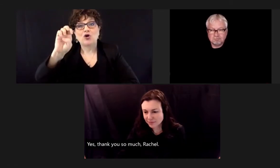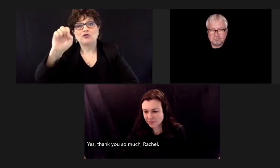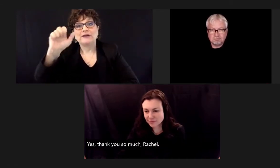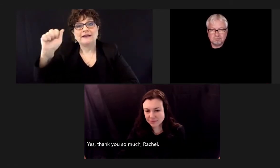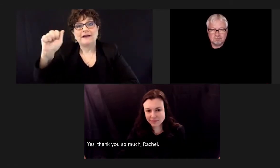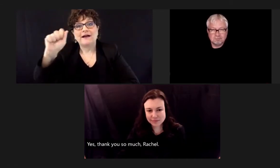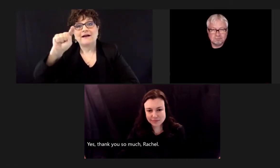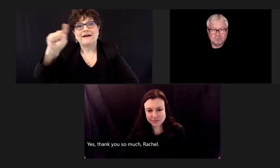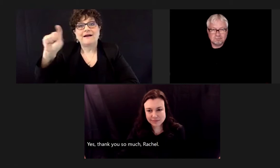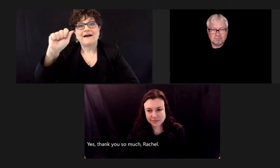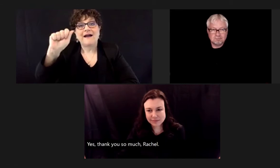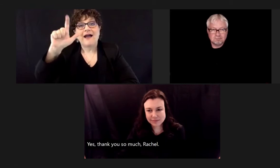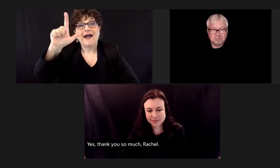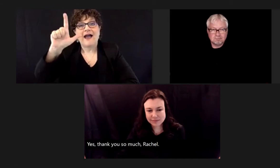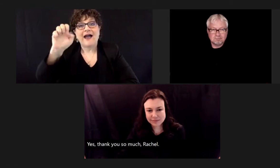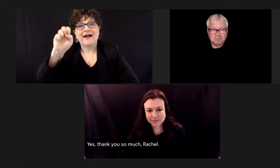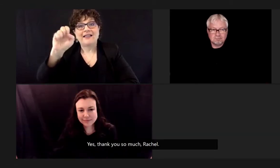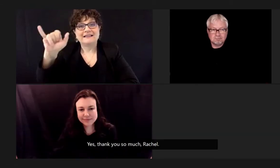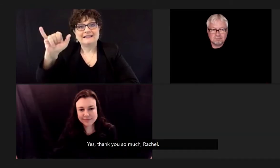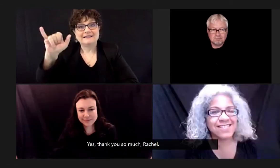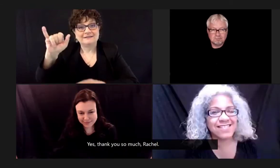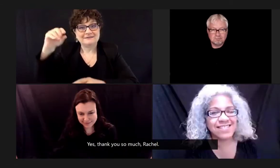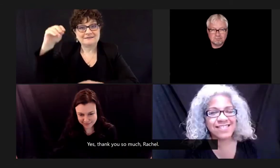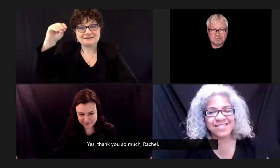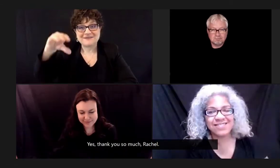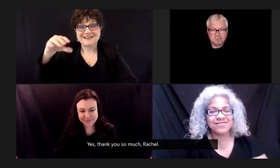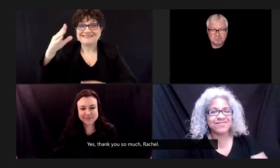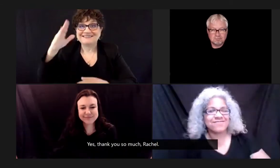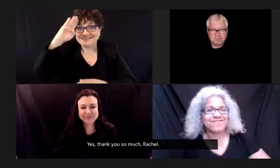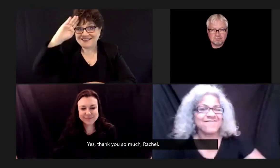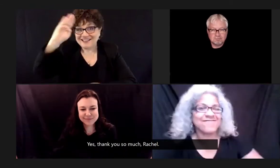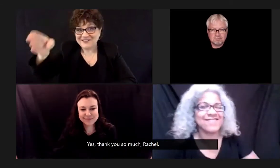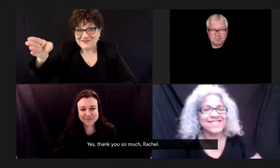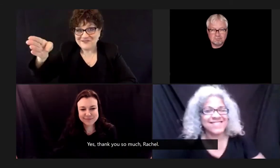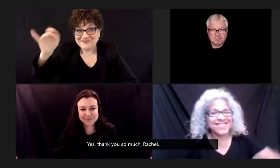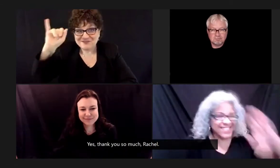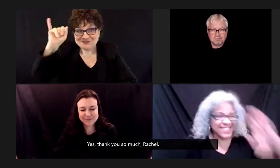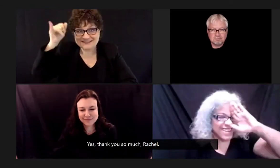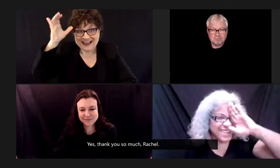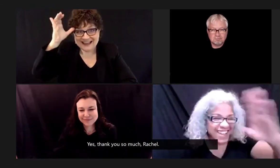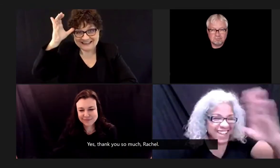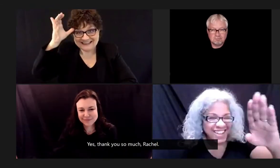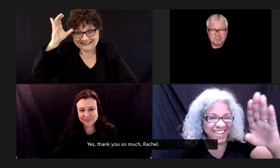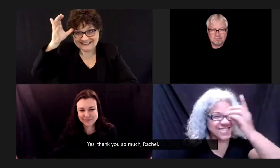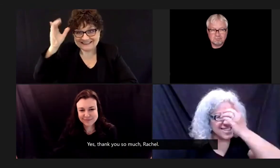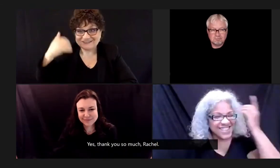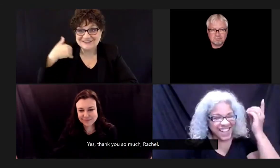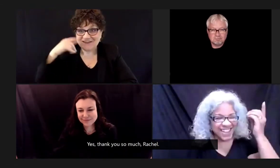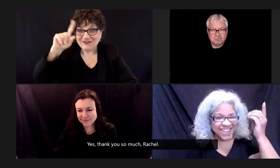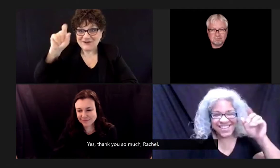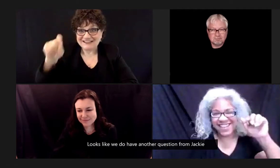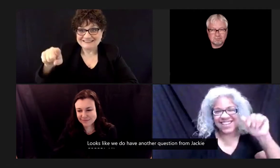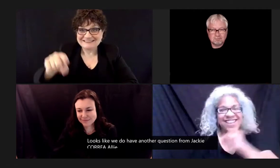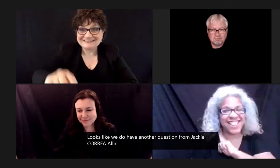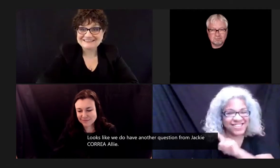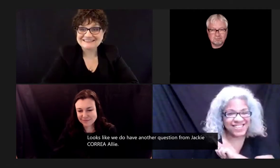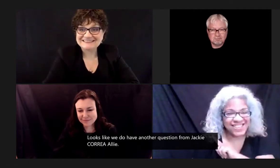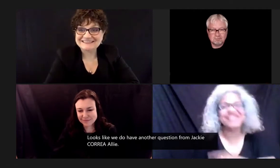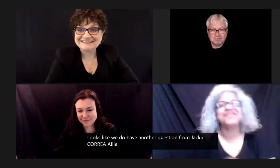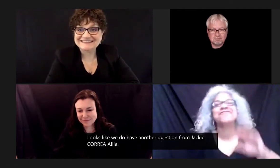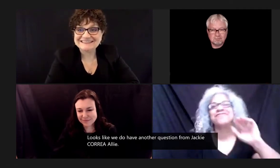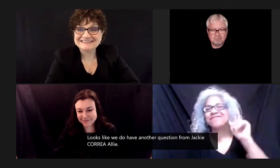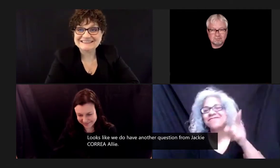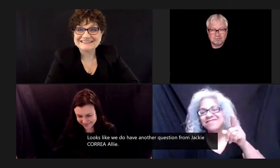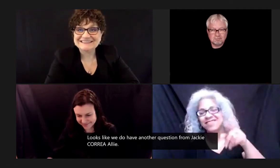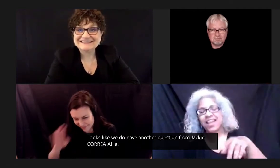Jackie Correa Alley. We could spotlight her.